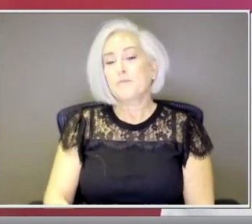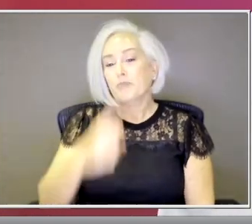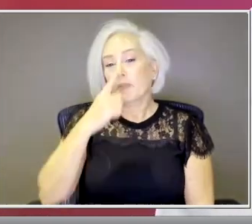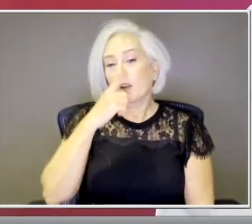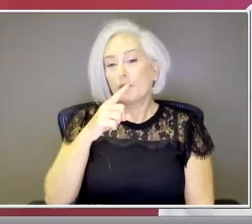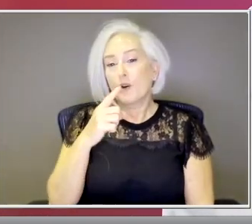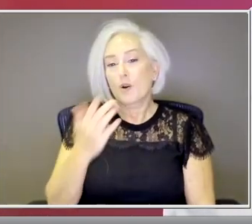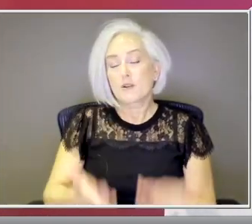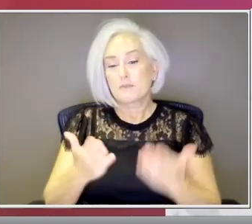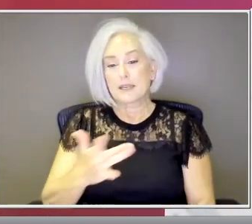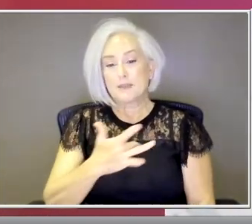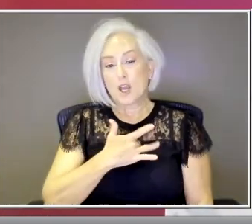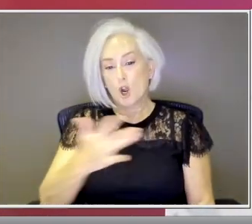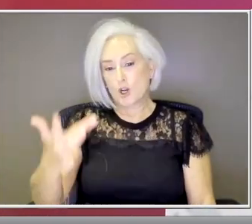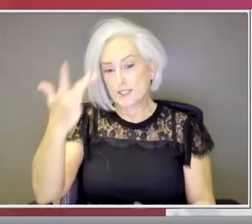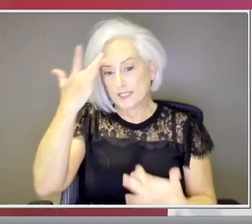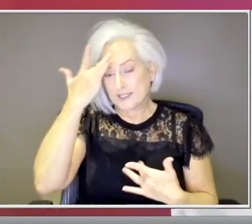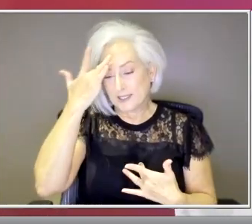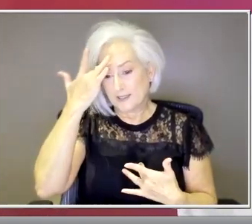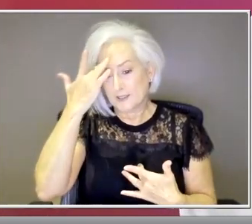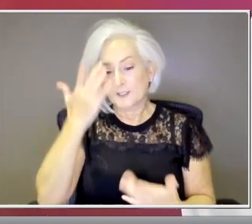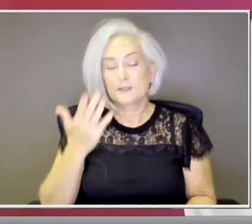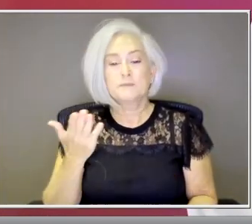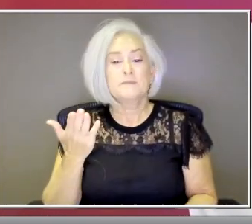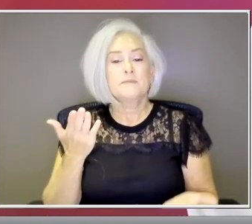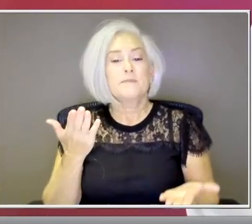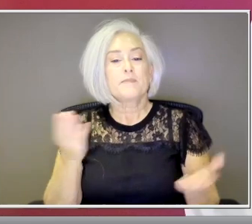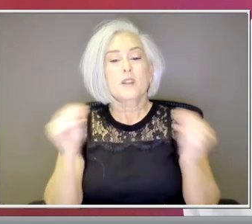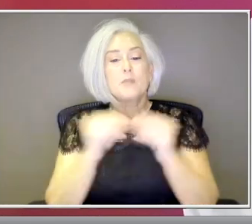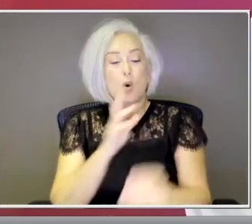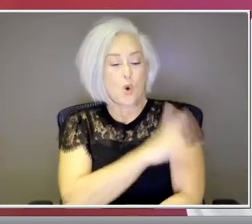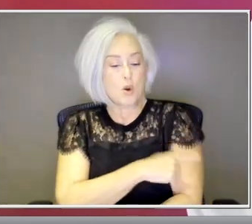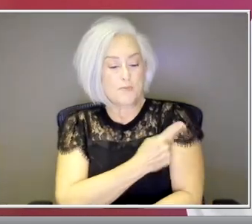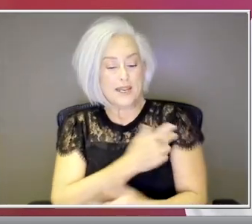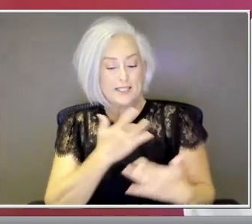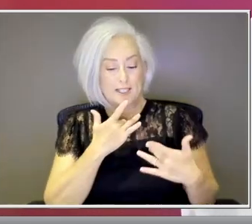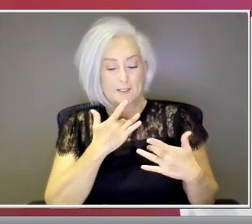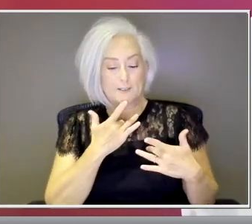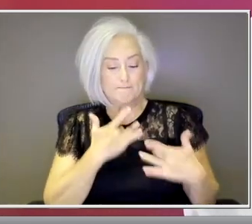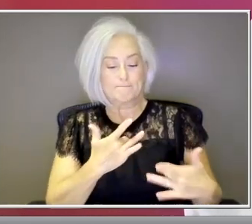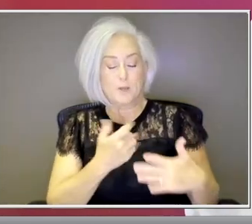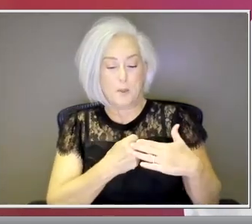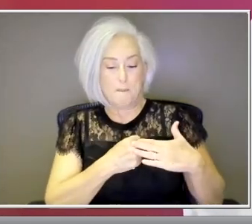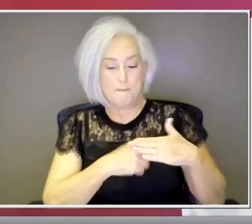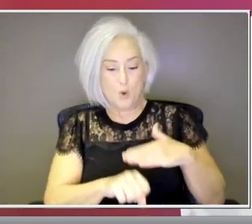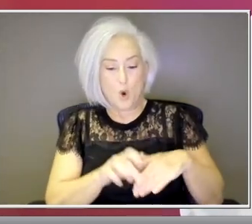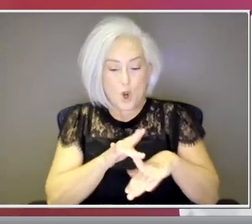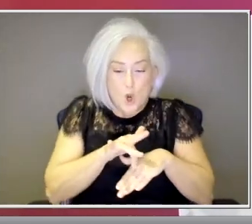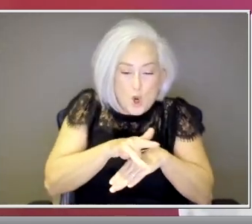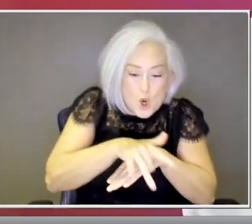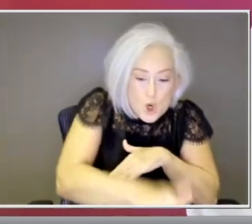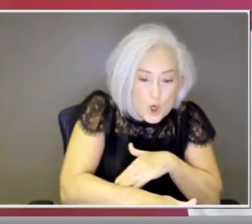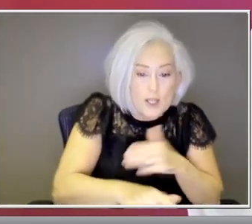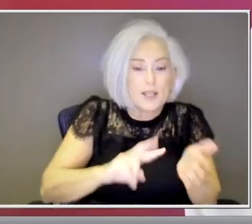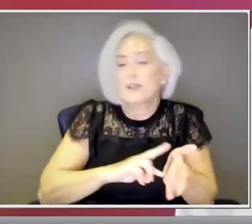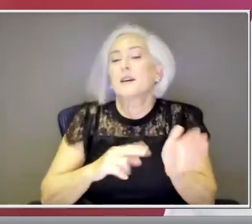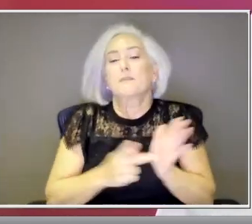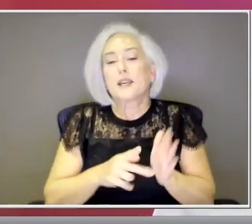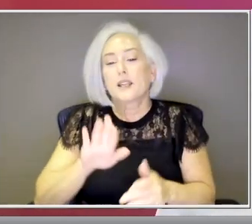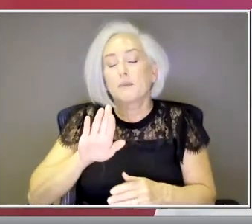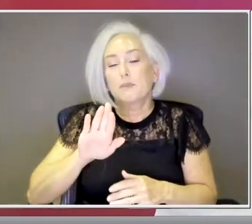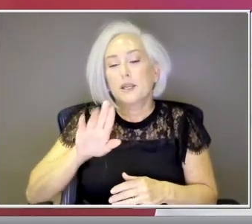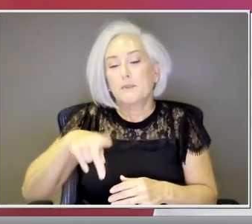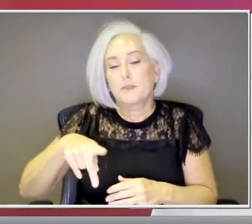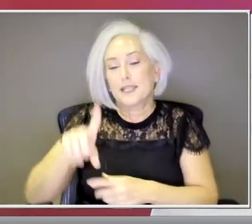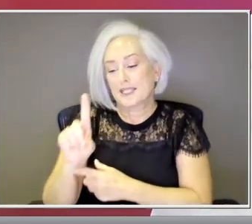above, but more patients are being born prematurely in the NICU, so you have bronchopulmonary dysplasia, or BPD.